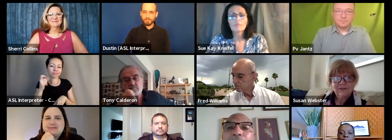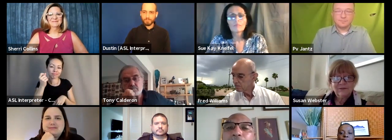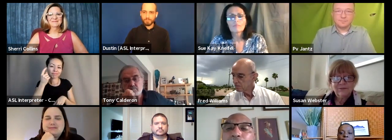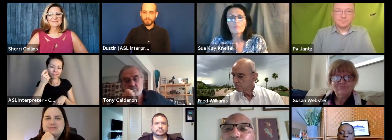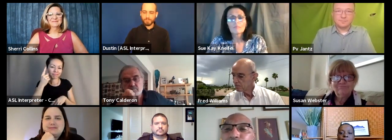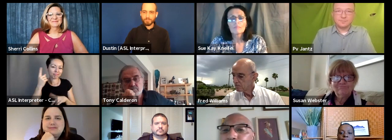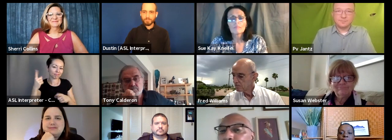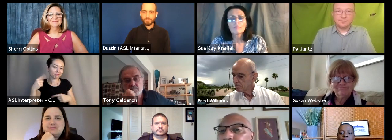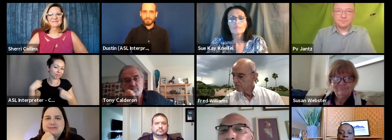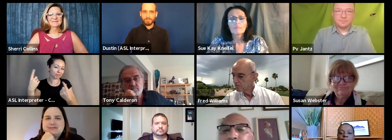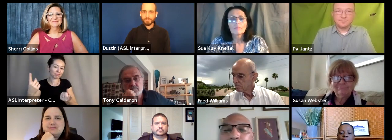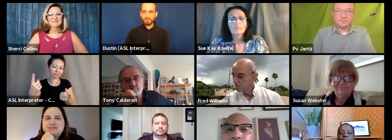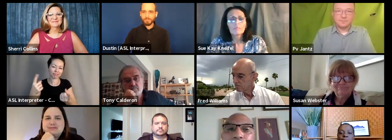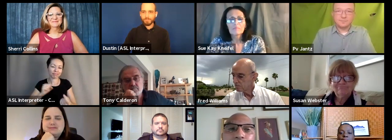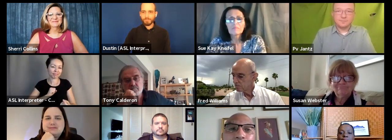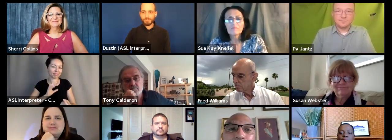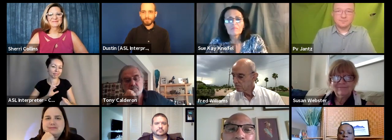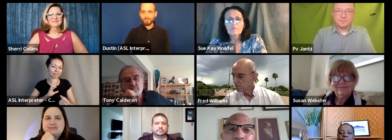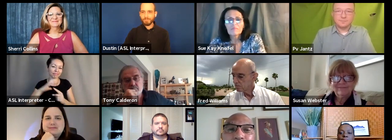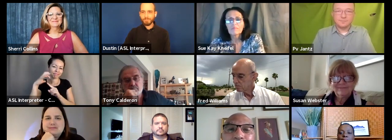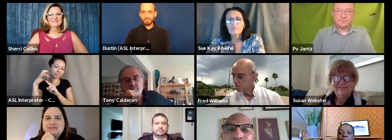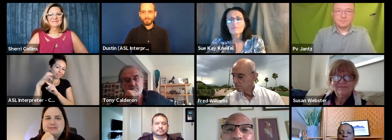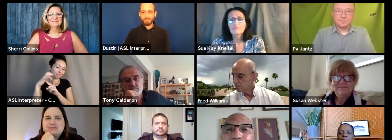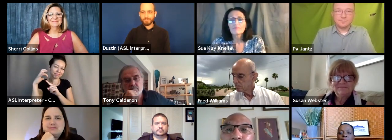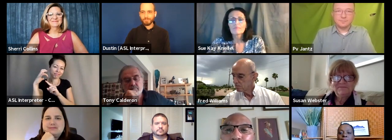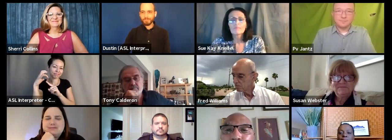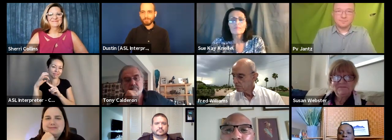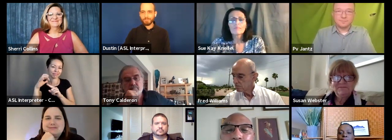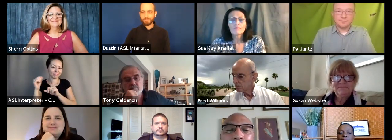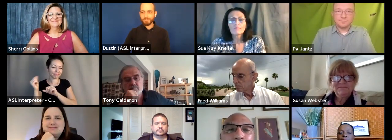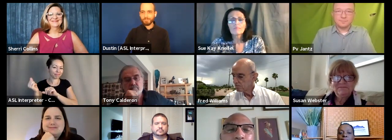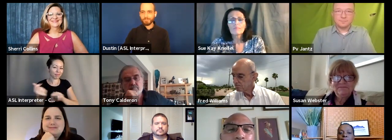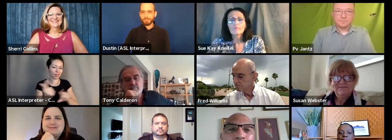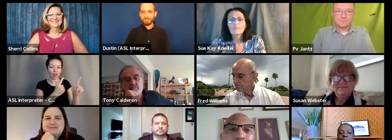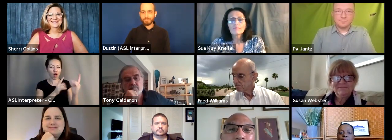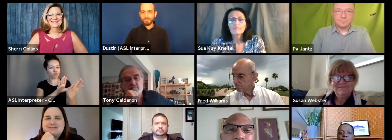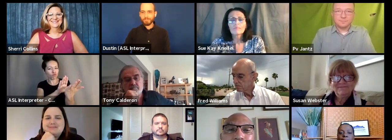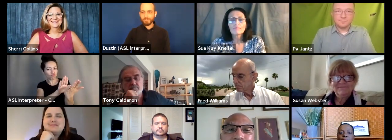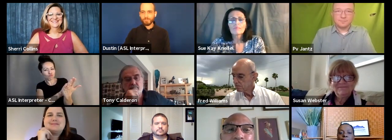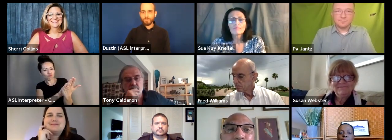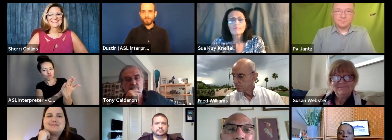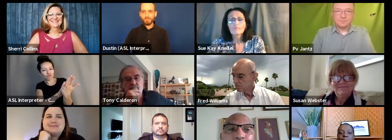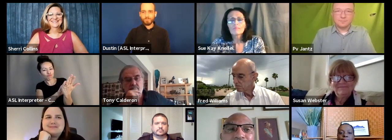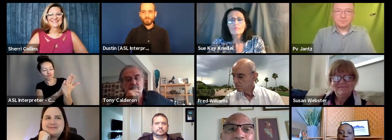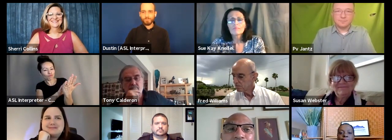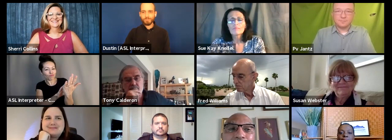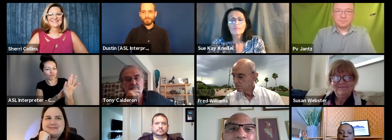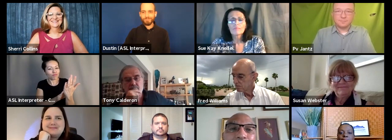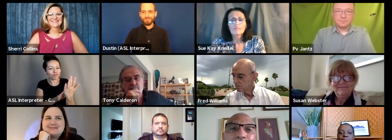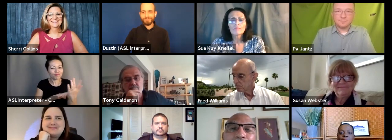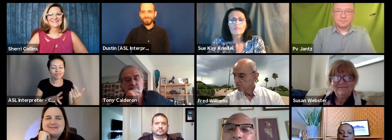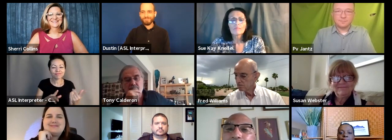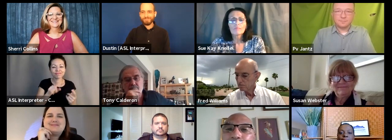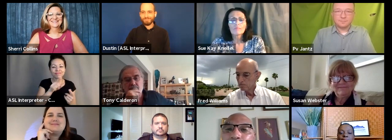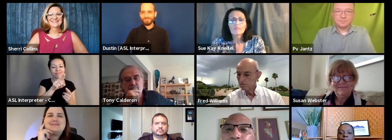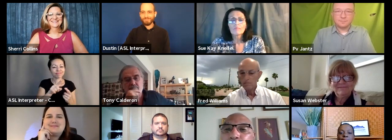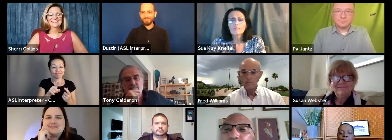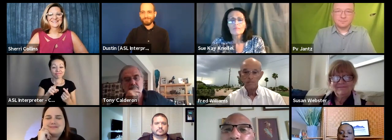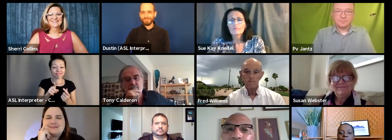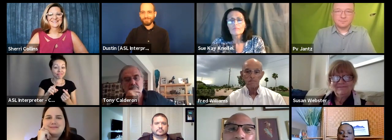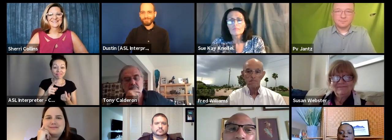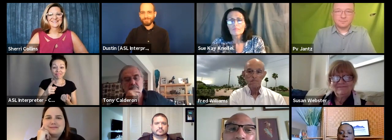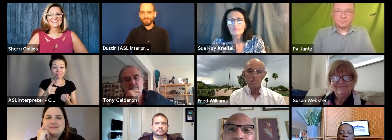stellar review. Everyone commend her work as she continues to provide